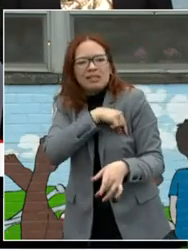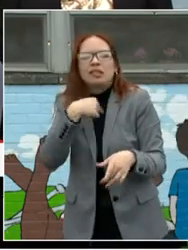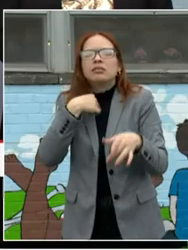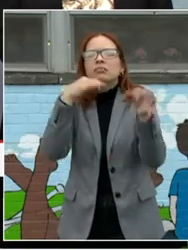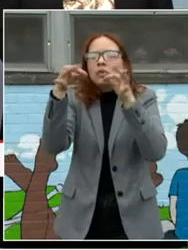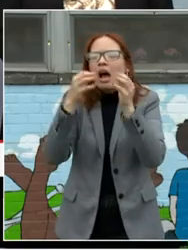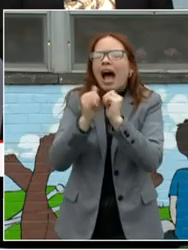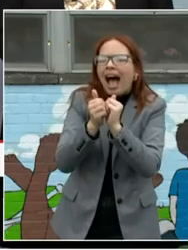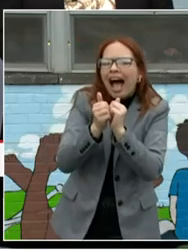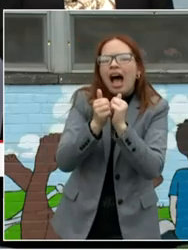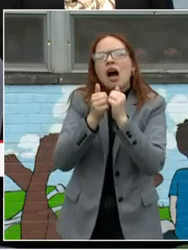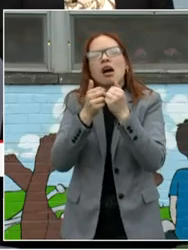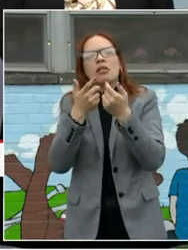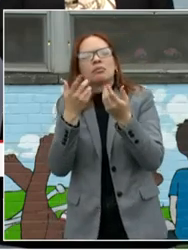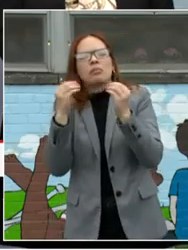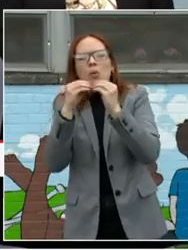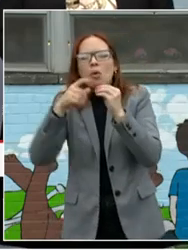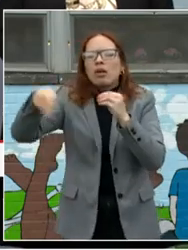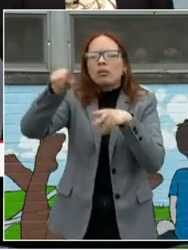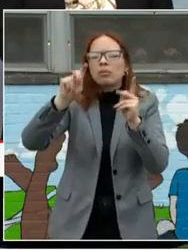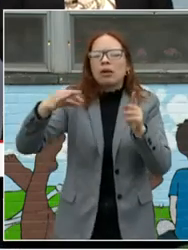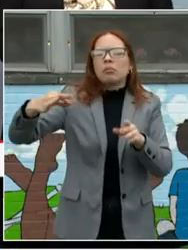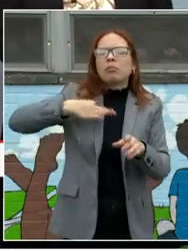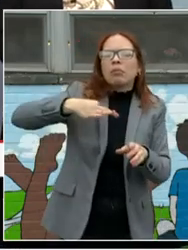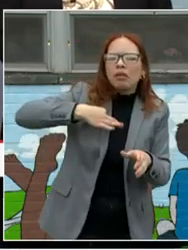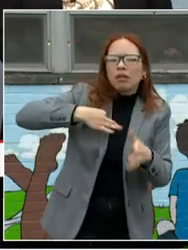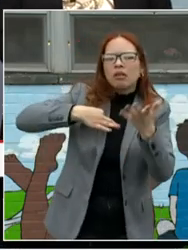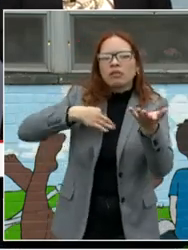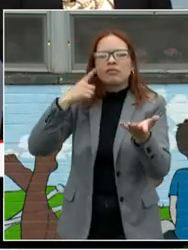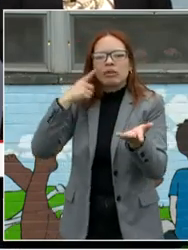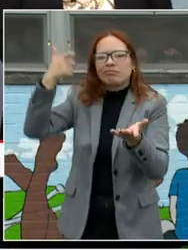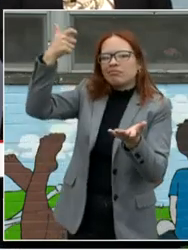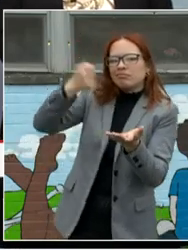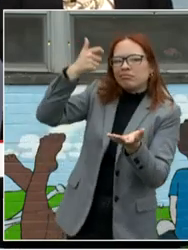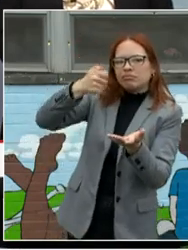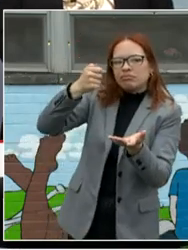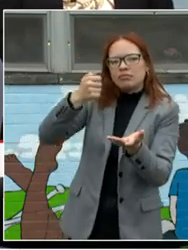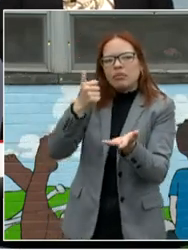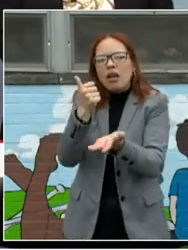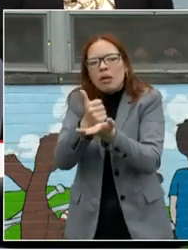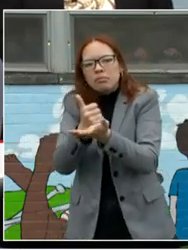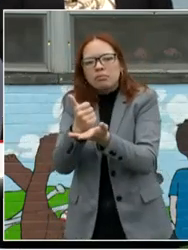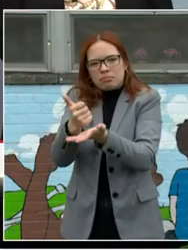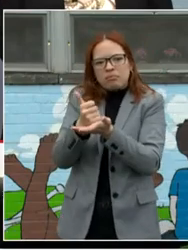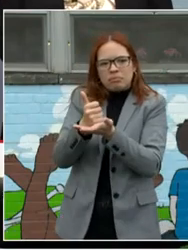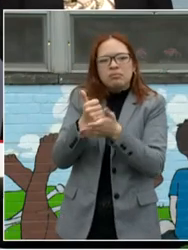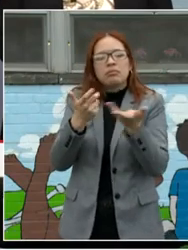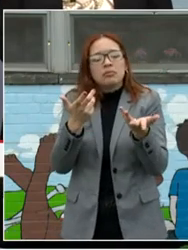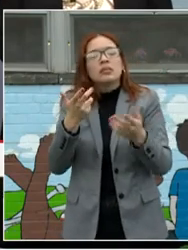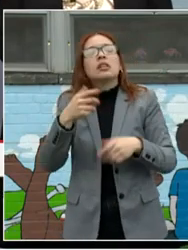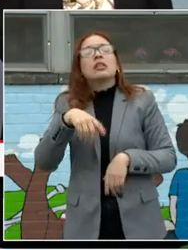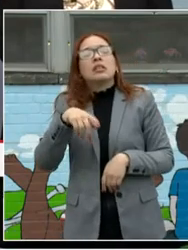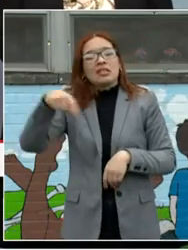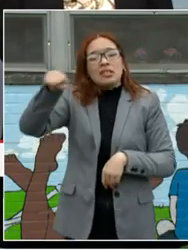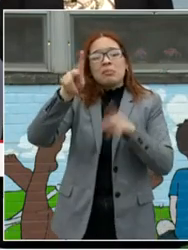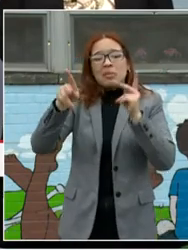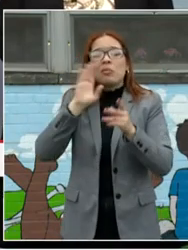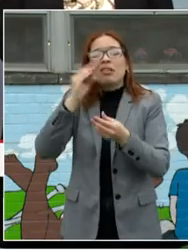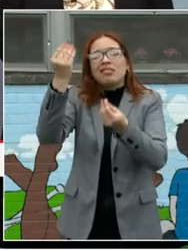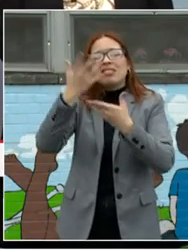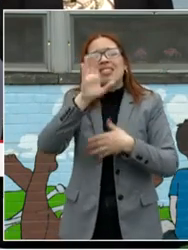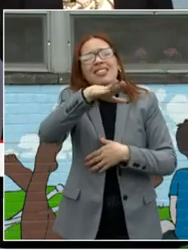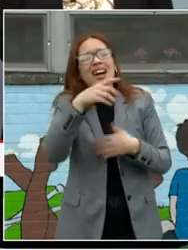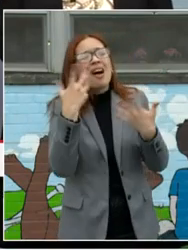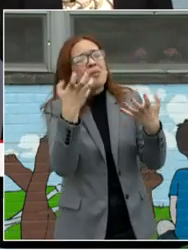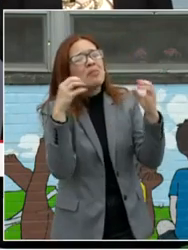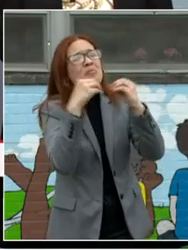eligible for subsidy. And many people will tell us that they just want more slots in